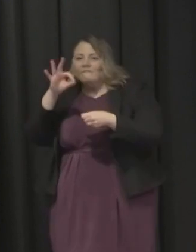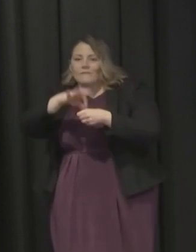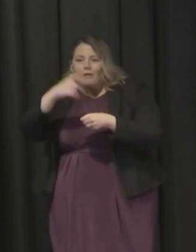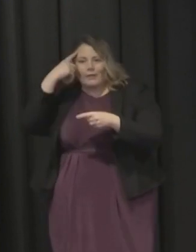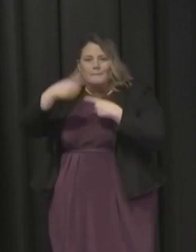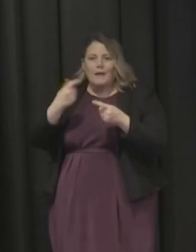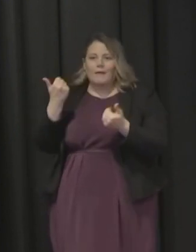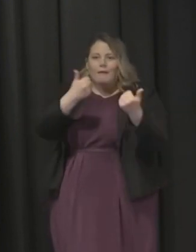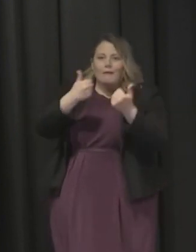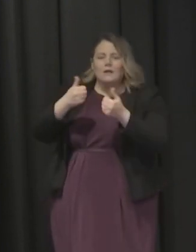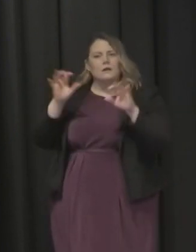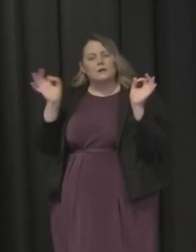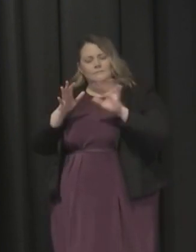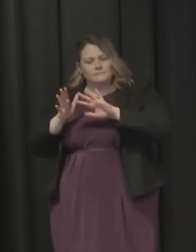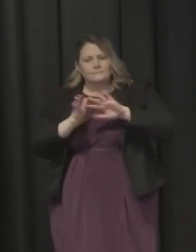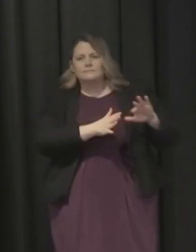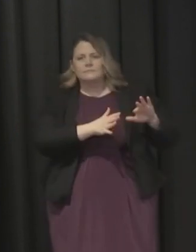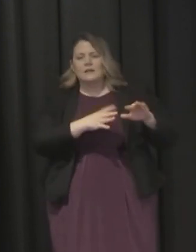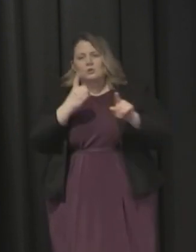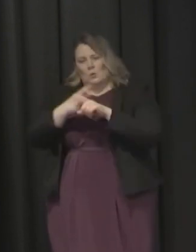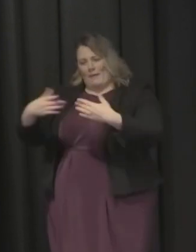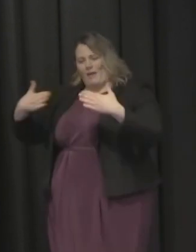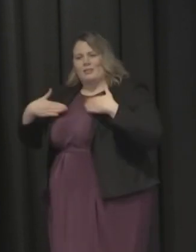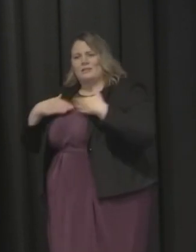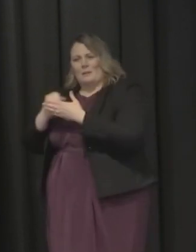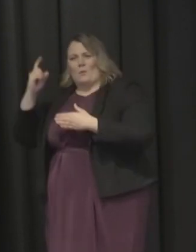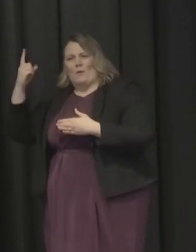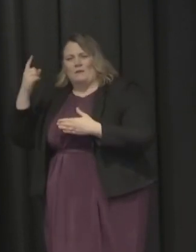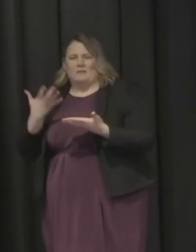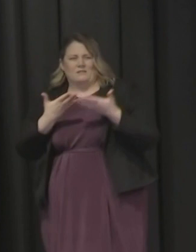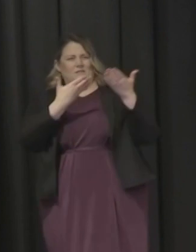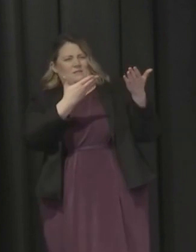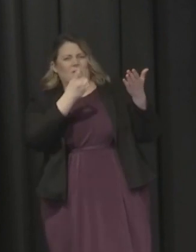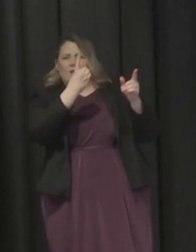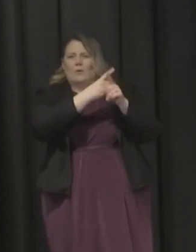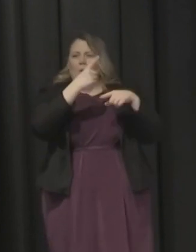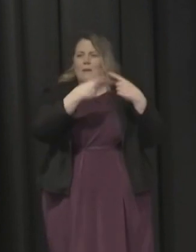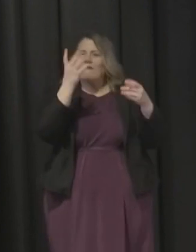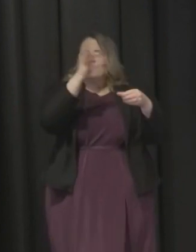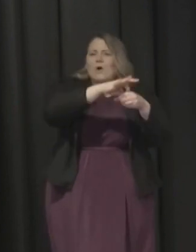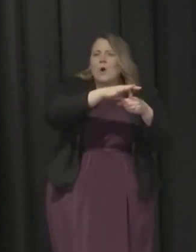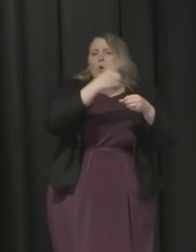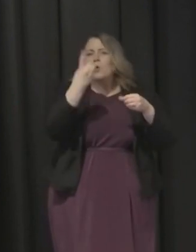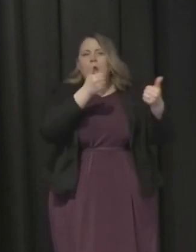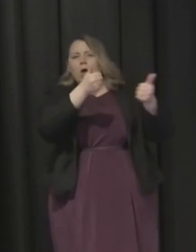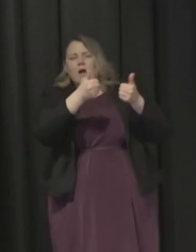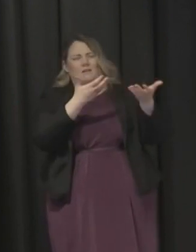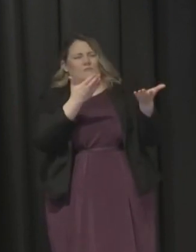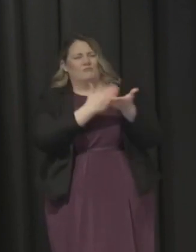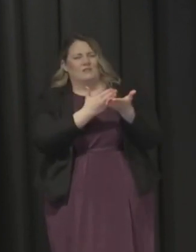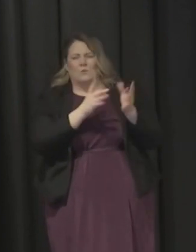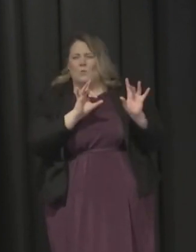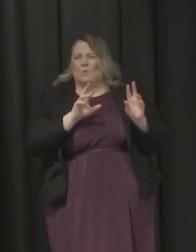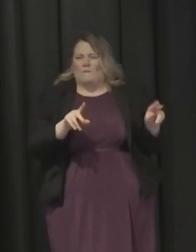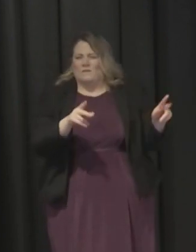billion in COVID payments for Victoria. In the week to the 26th of September, they received